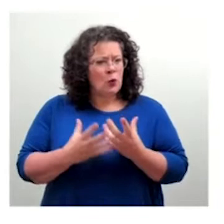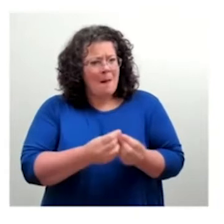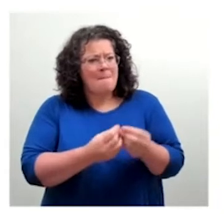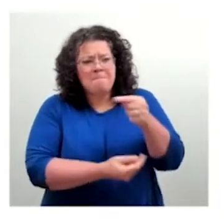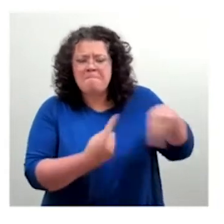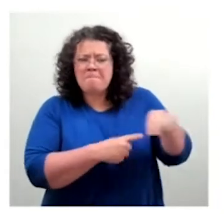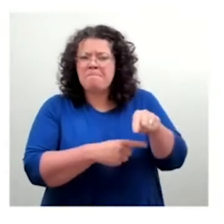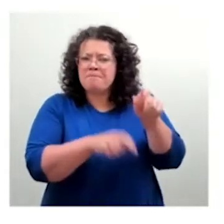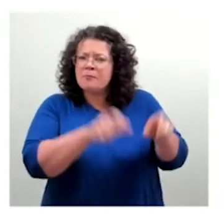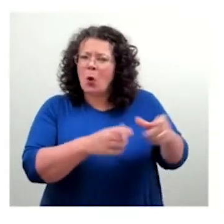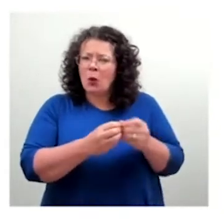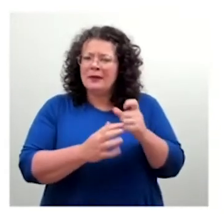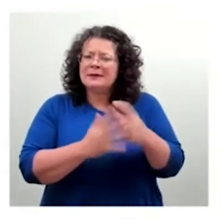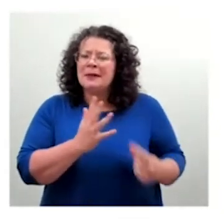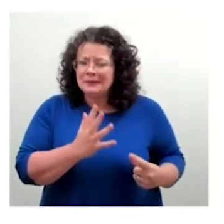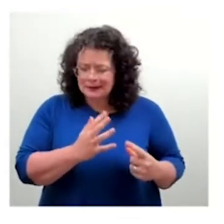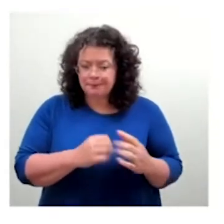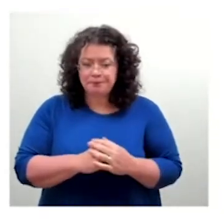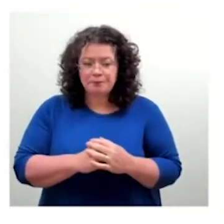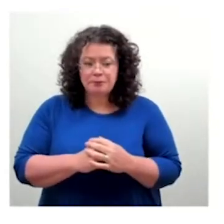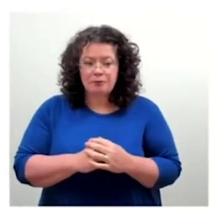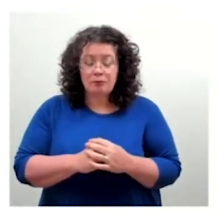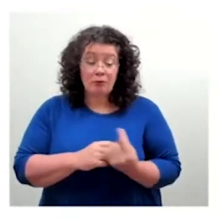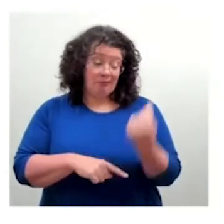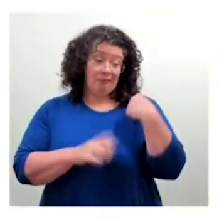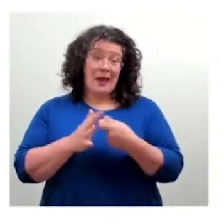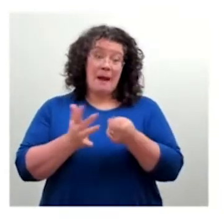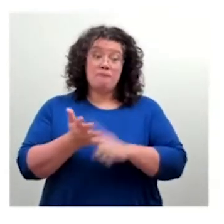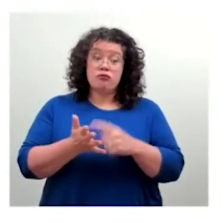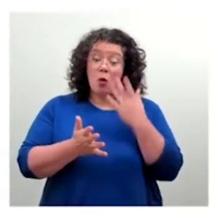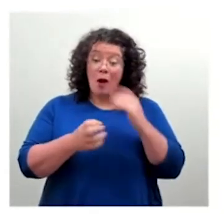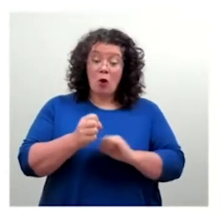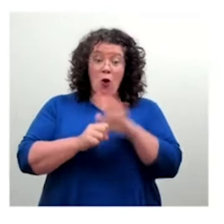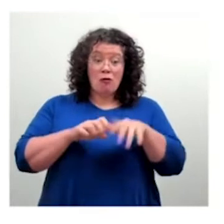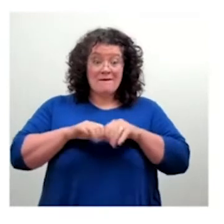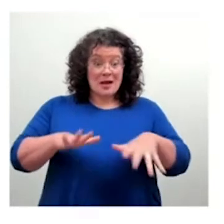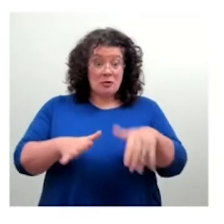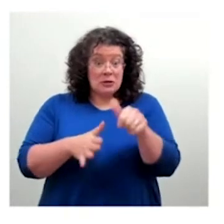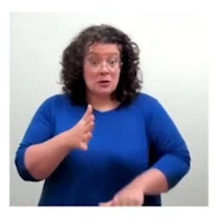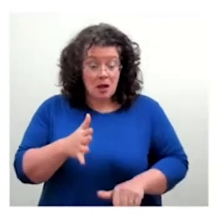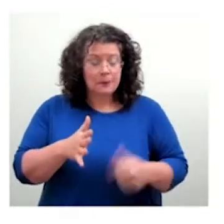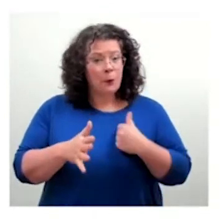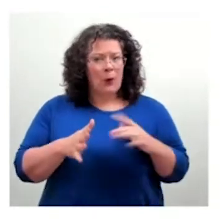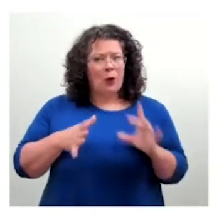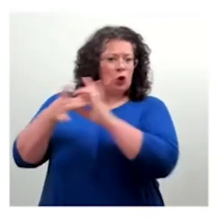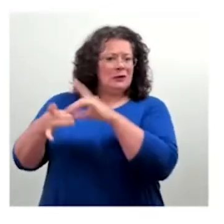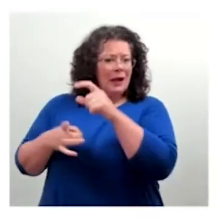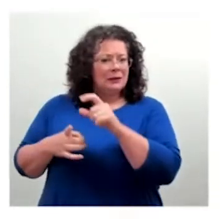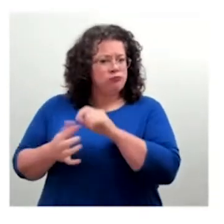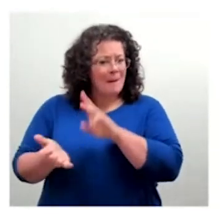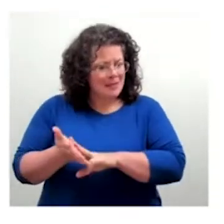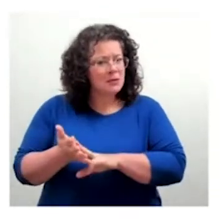reassurances that the right measures would be put in place in a timely way to make sure that disabled people wouldn't be left out.